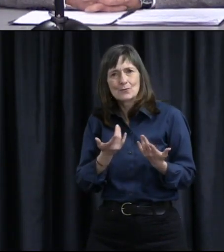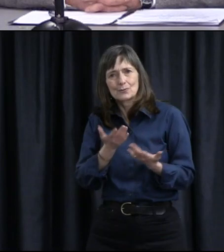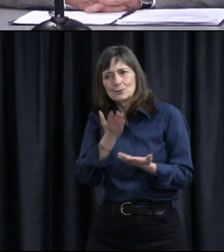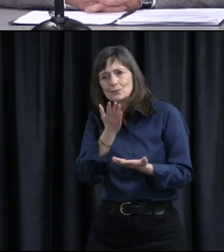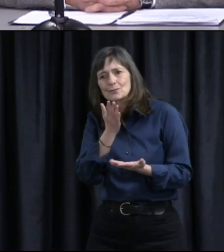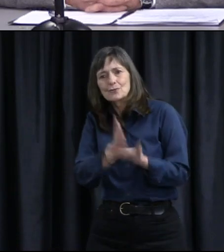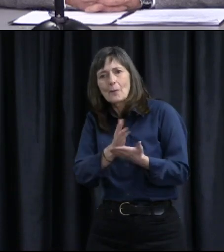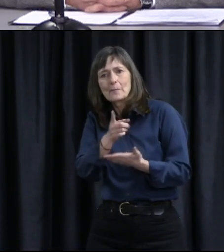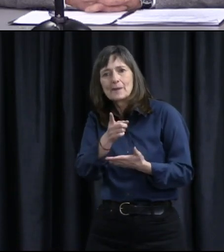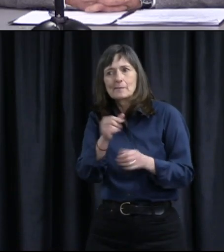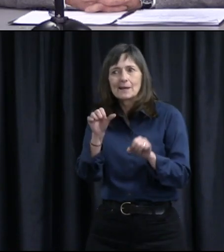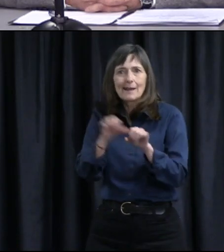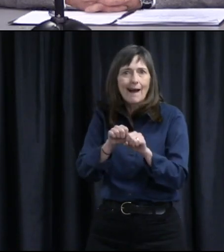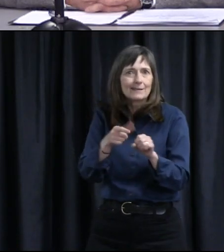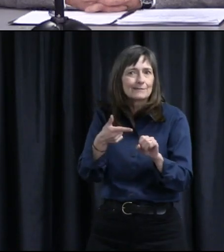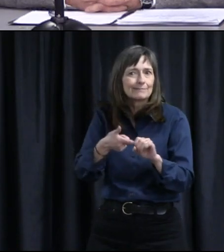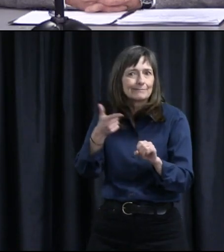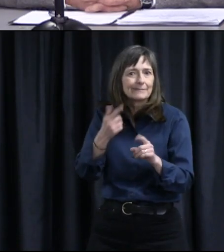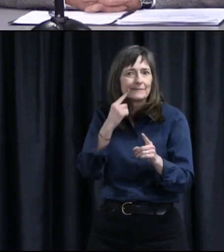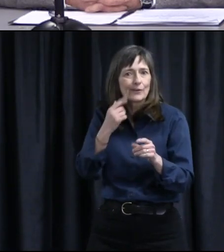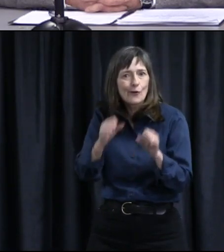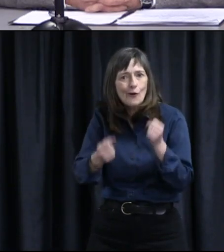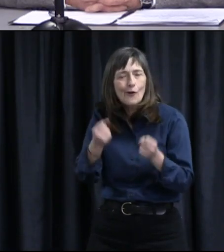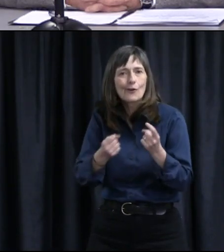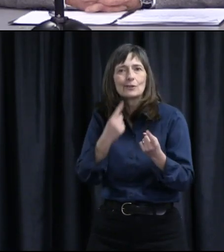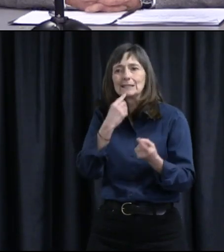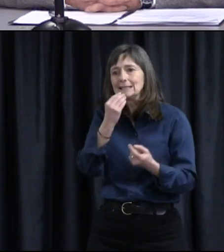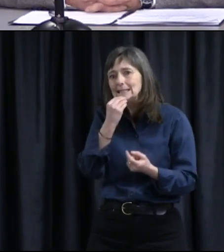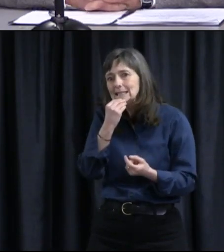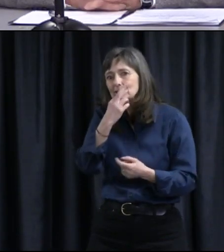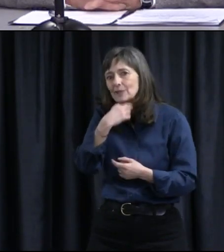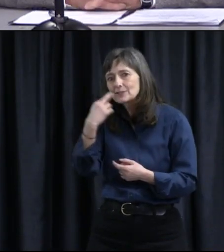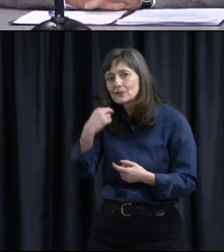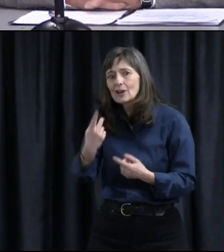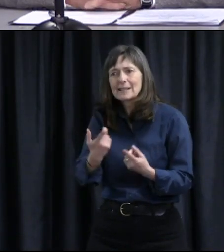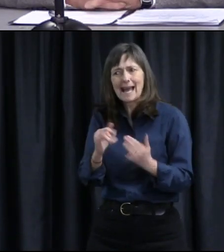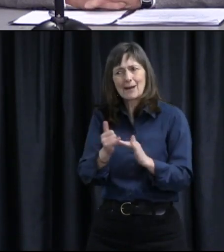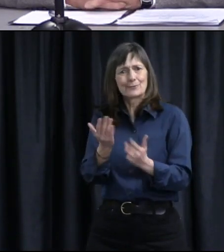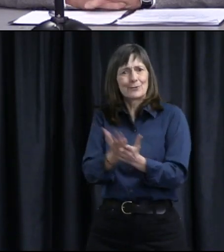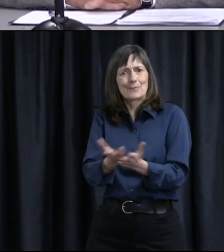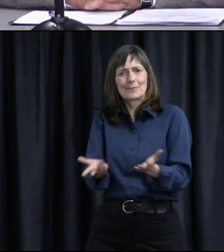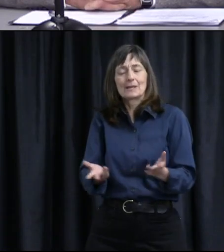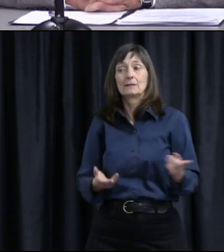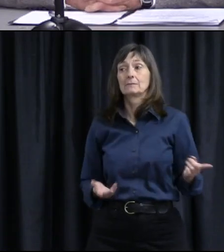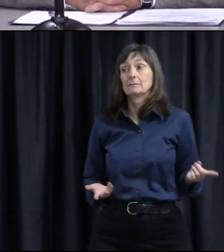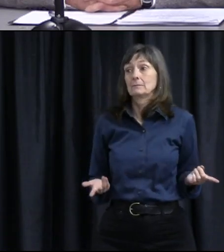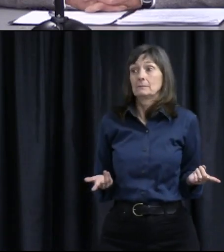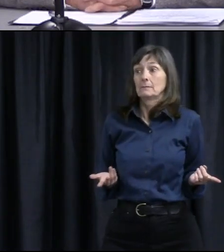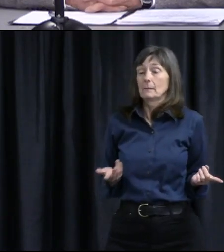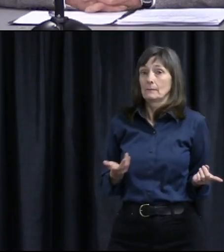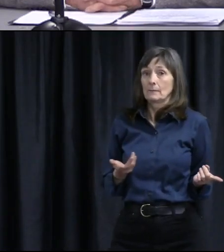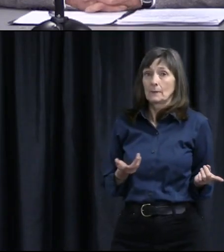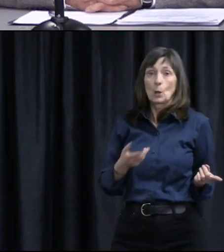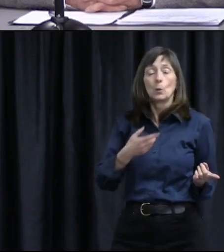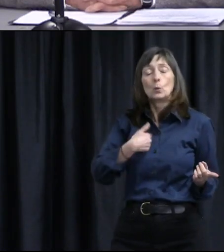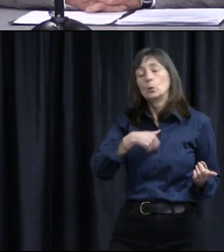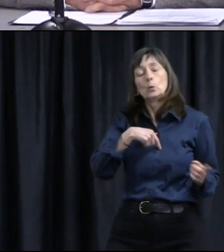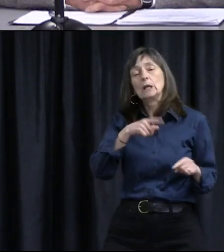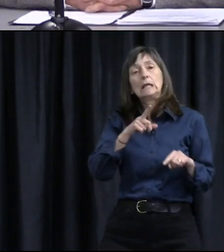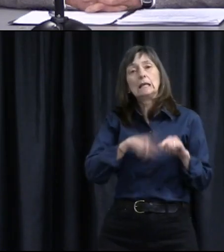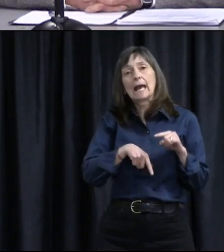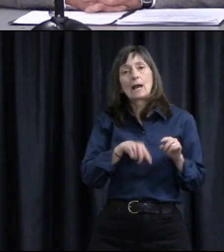for example, grabbing a bite to eat along the way, things like that? Well, it's very difficult to prevent people, so what we're asking people to